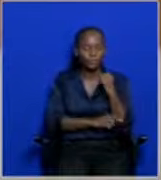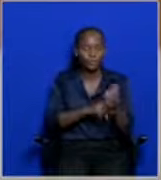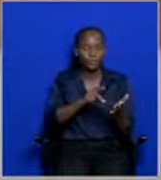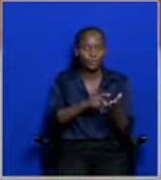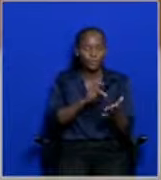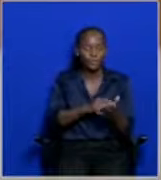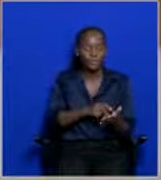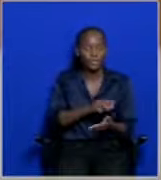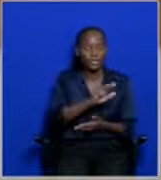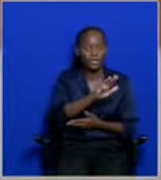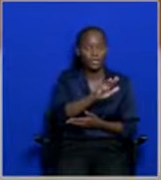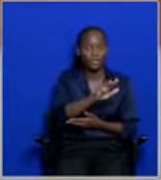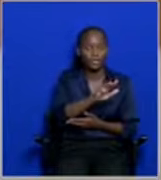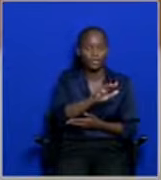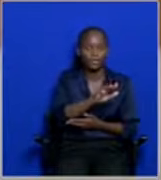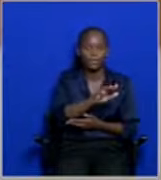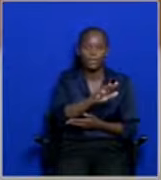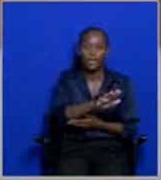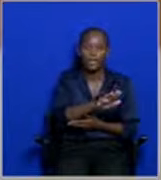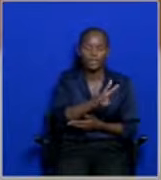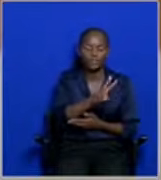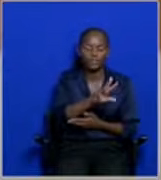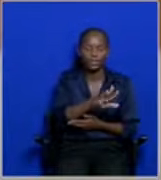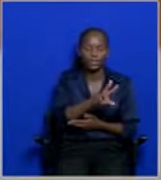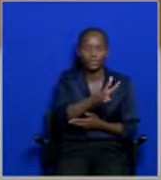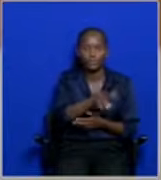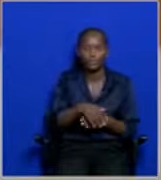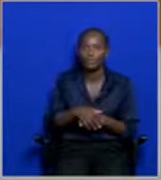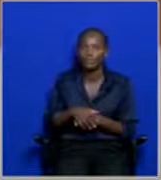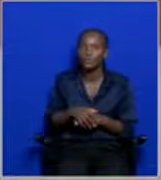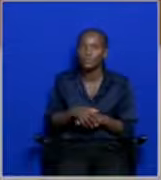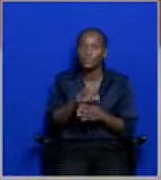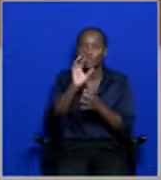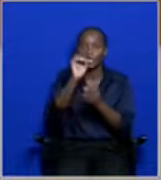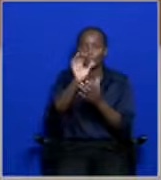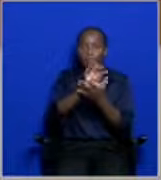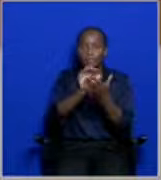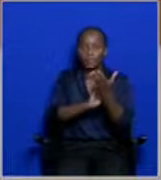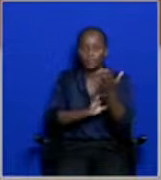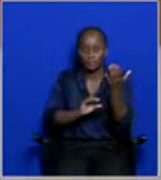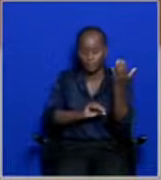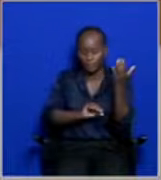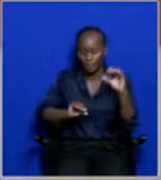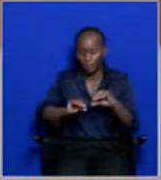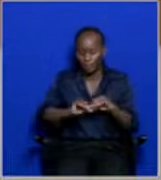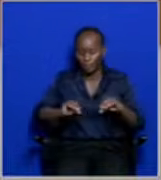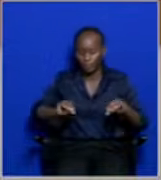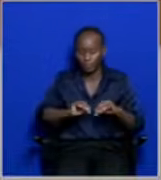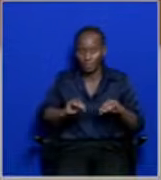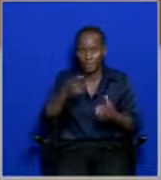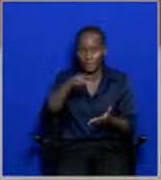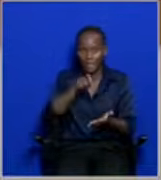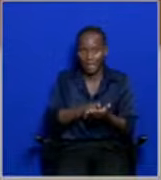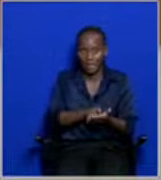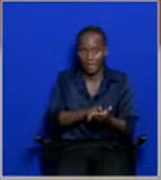the bottom against the name Etienne van der Walt. It's two?